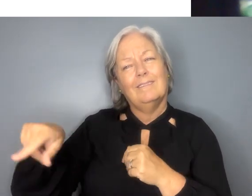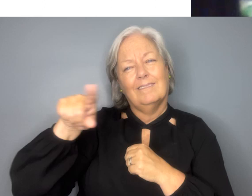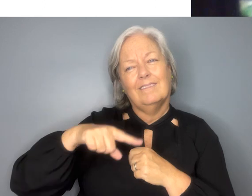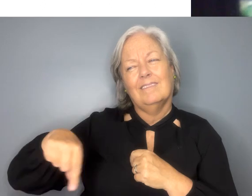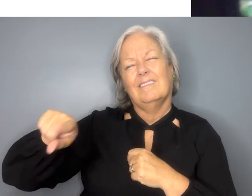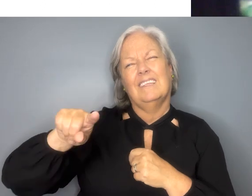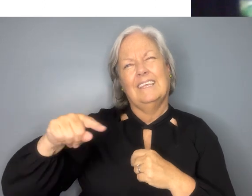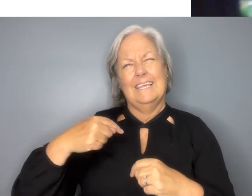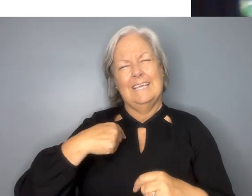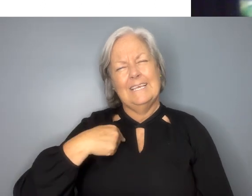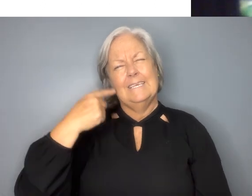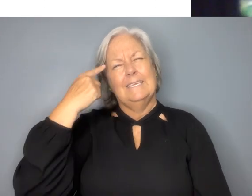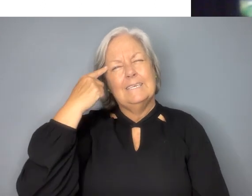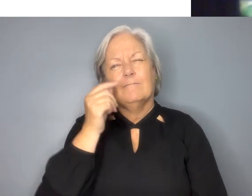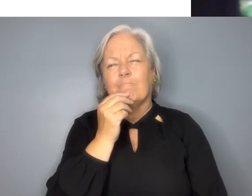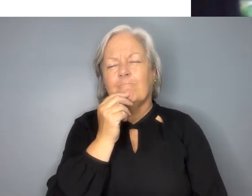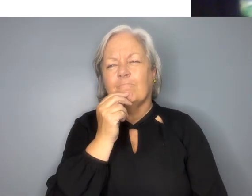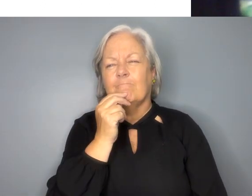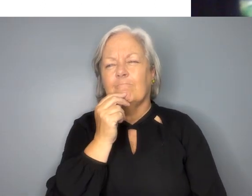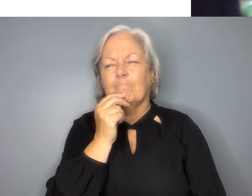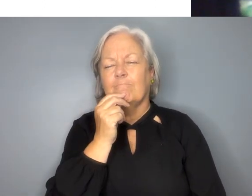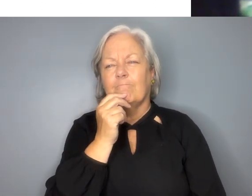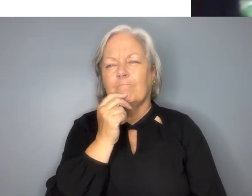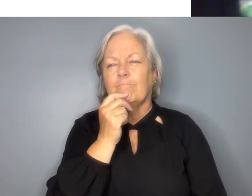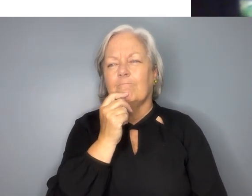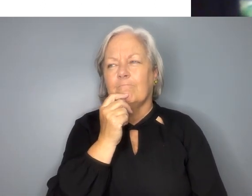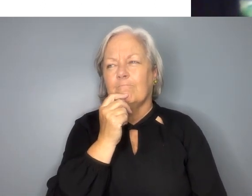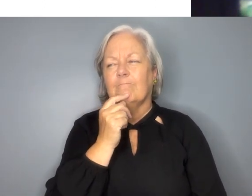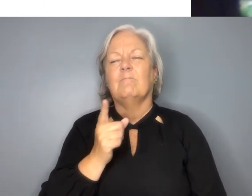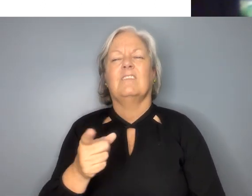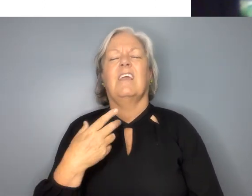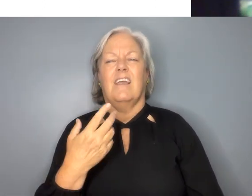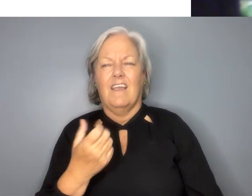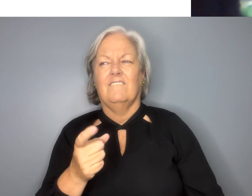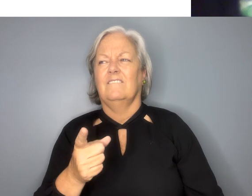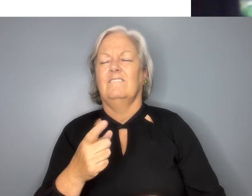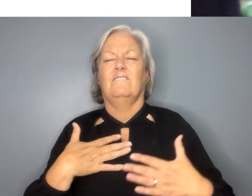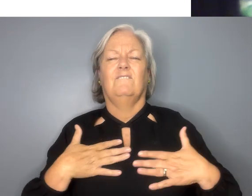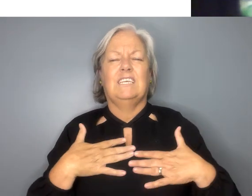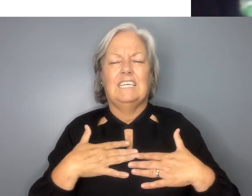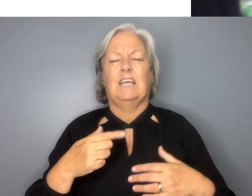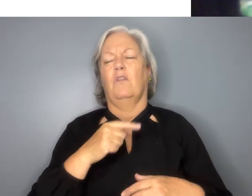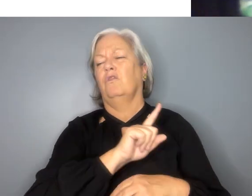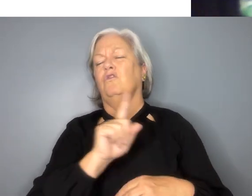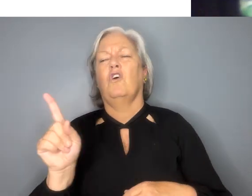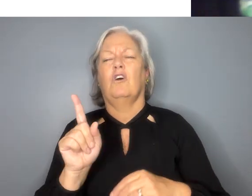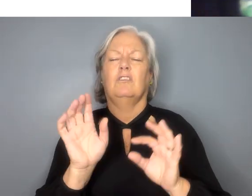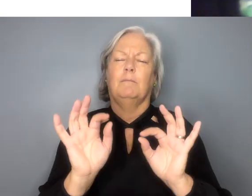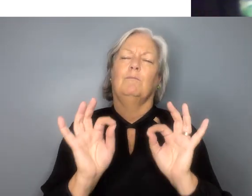can learn, I feel like there has always been a fear of